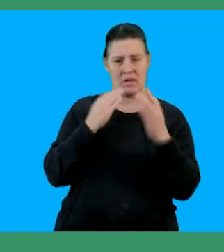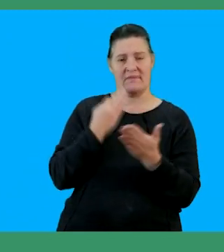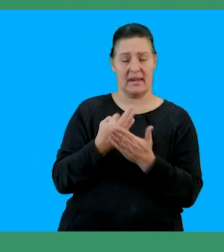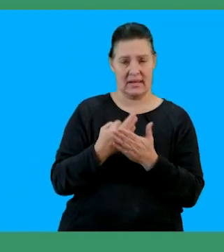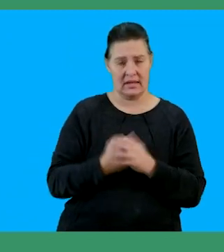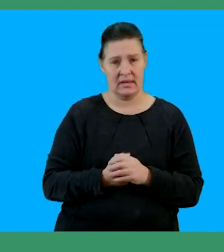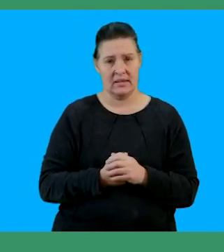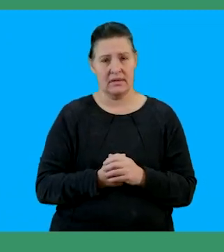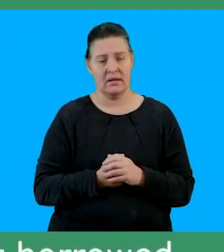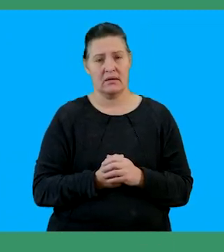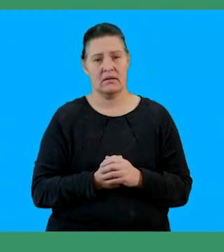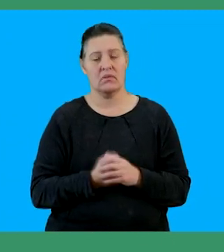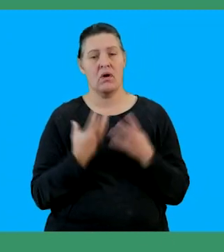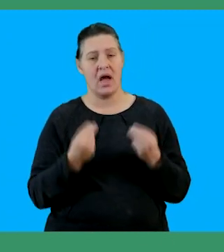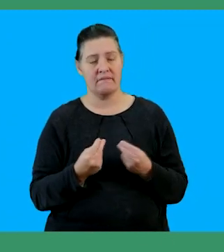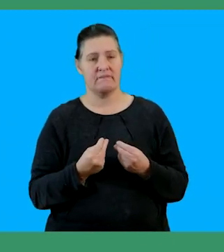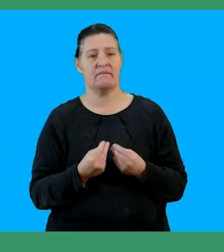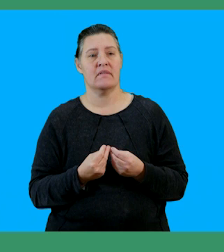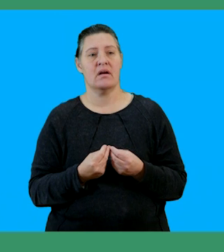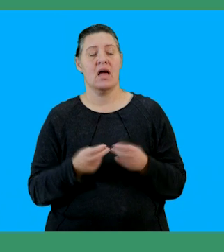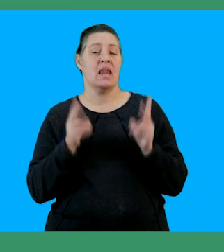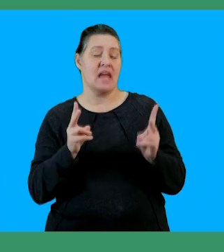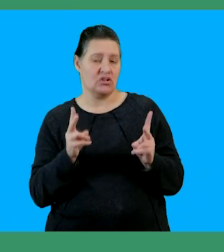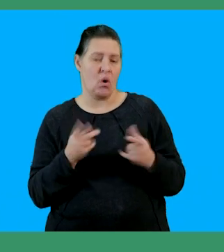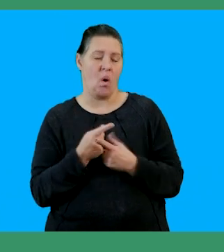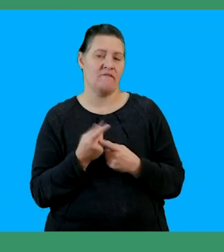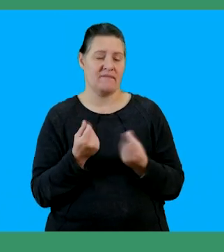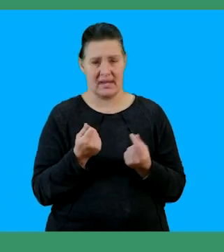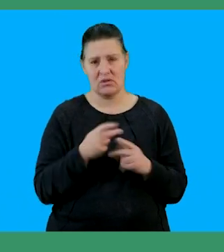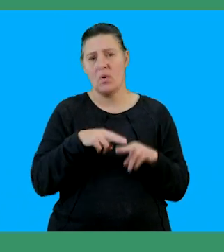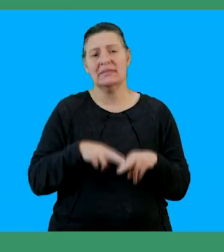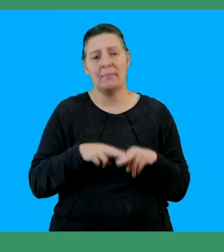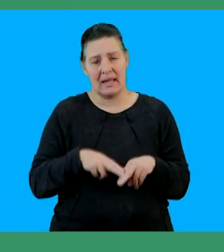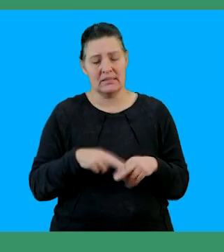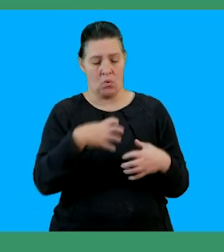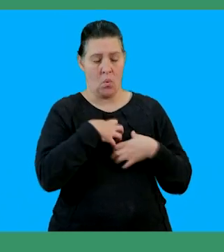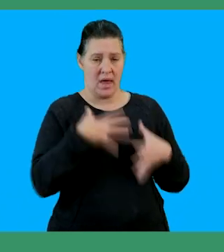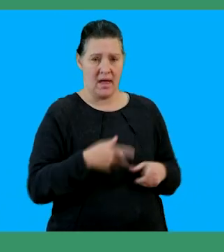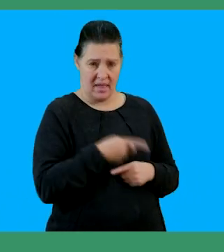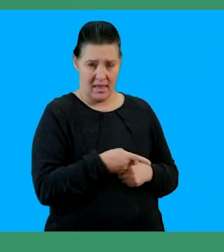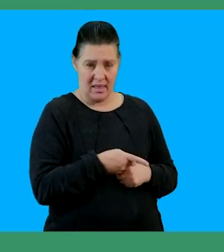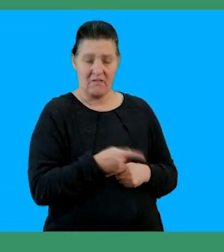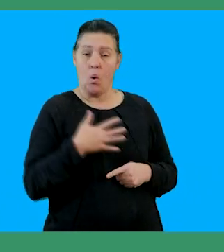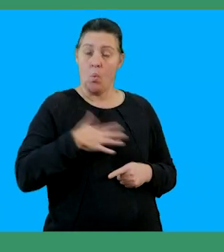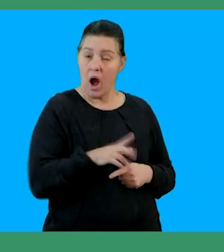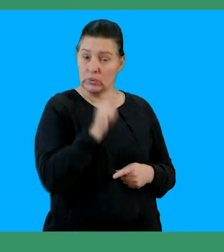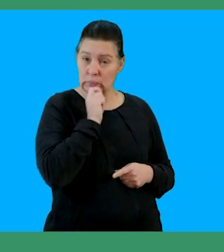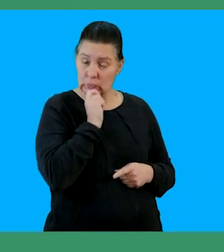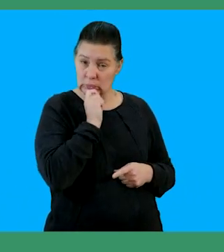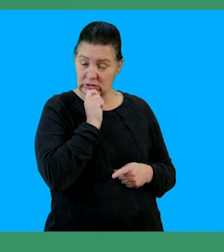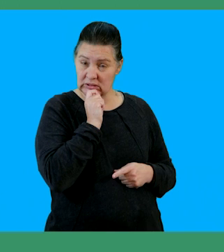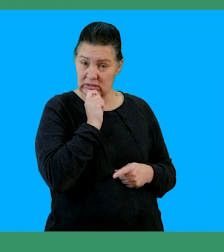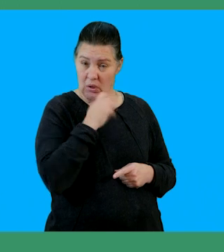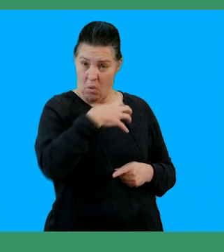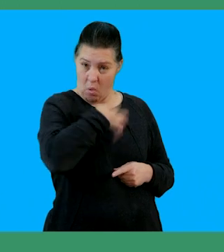of funding. We have the nature of finance. This depends on the owner if they want to